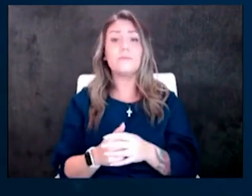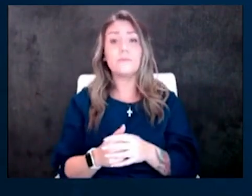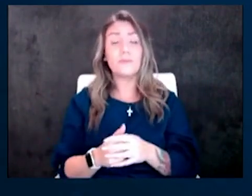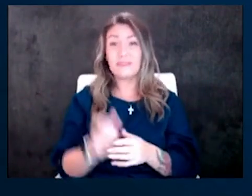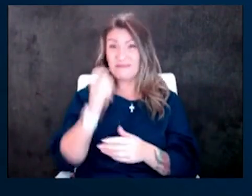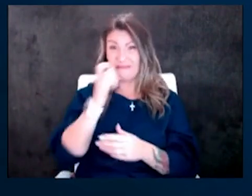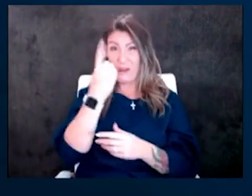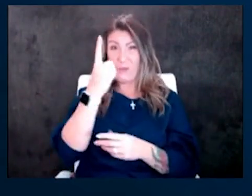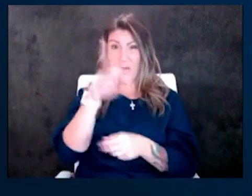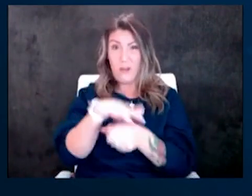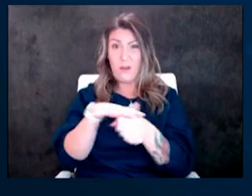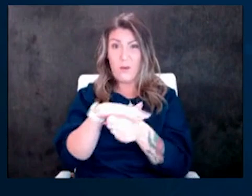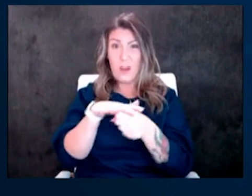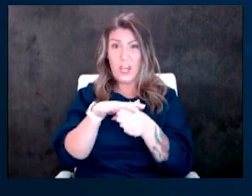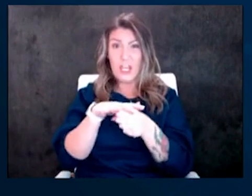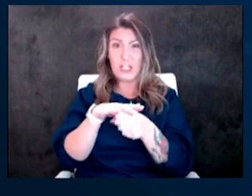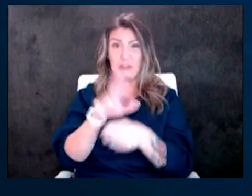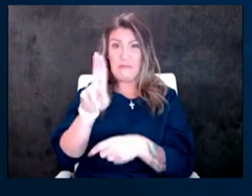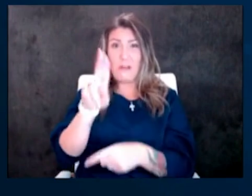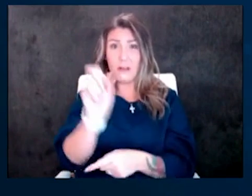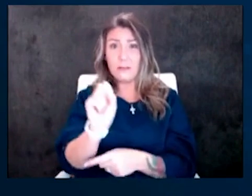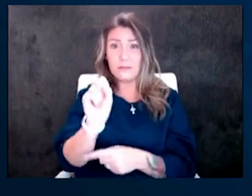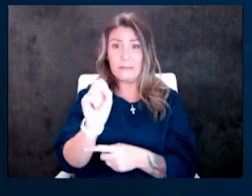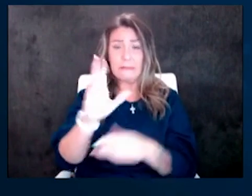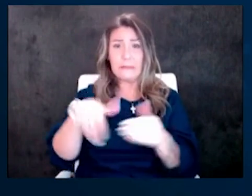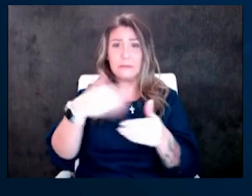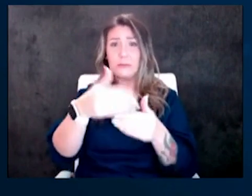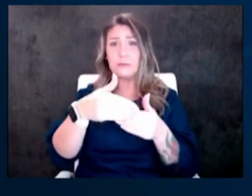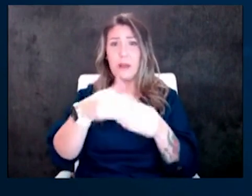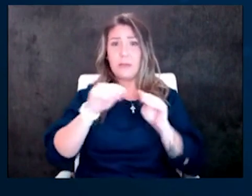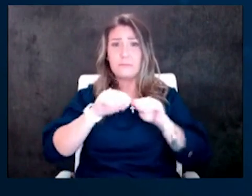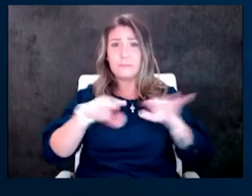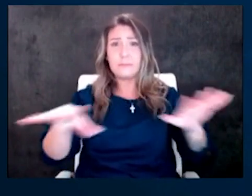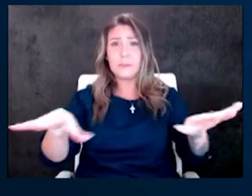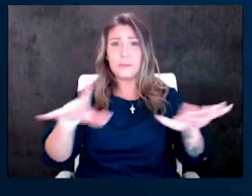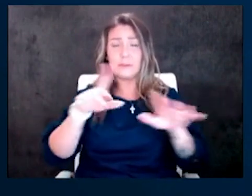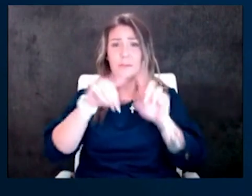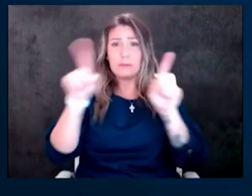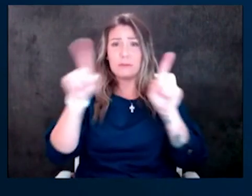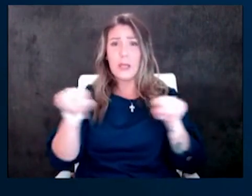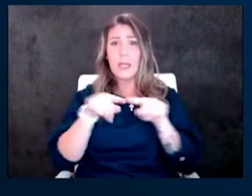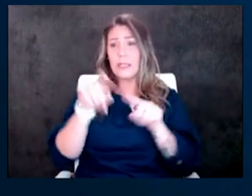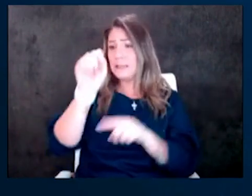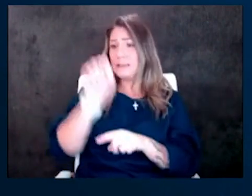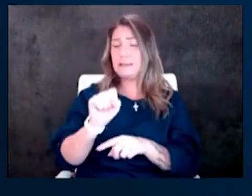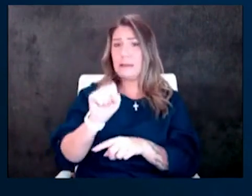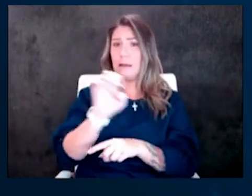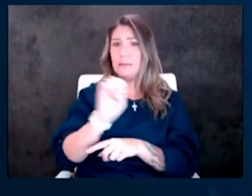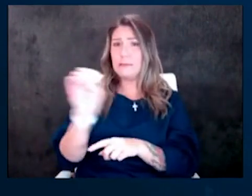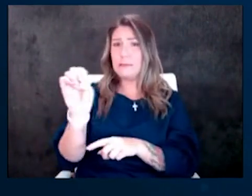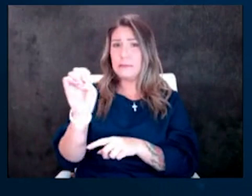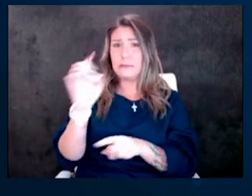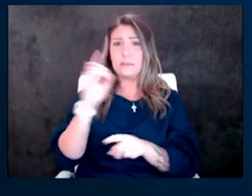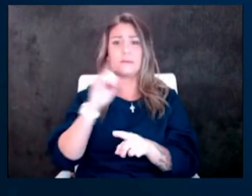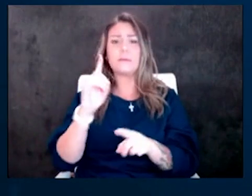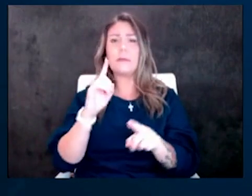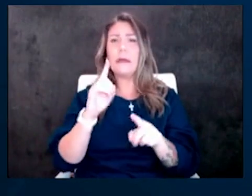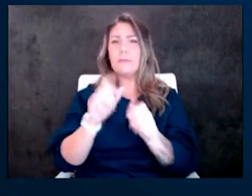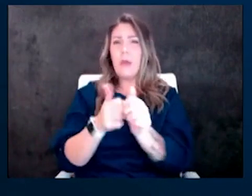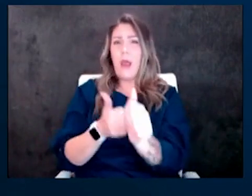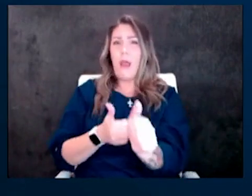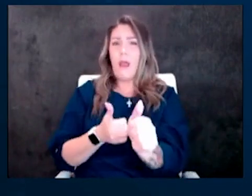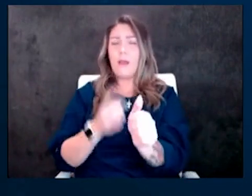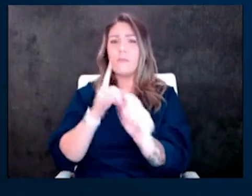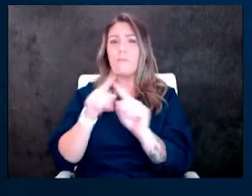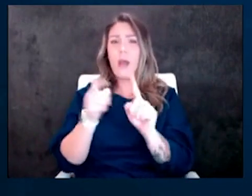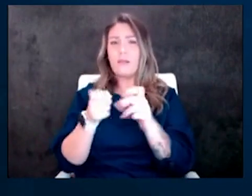see on the next slide, it's really throughout the country. The Southeast thus far has lagged a little bit, but it's starting to trend up.